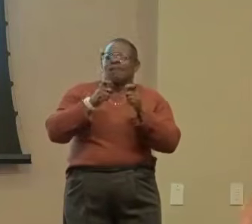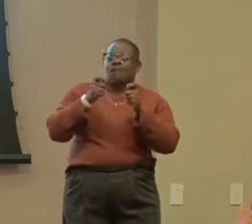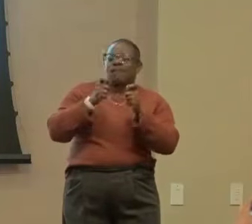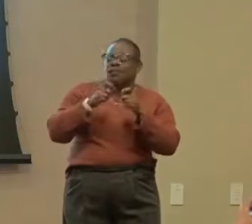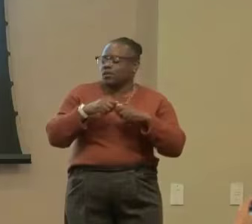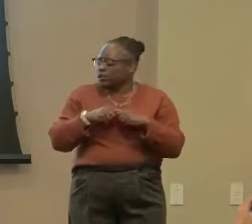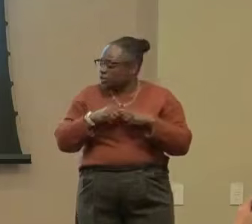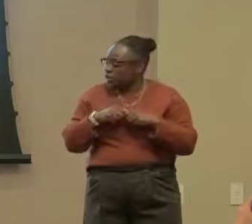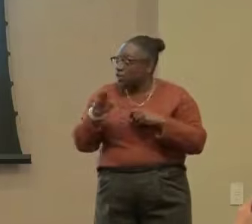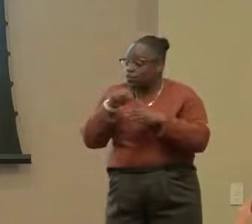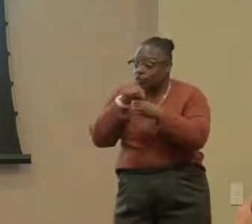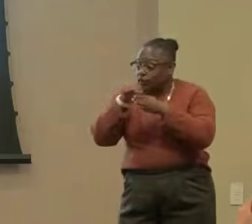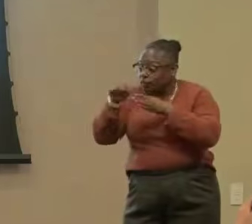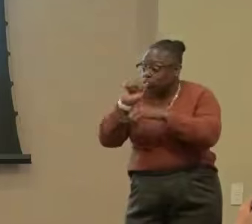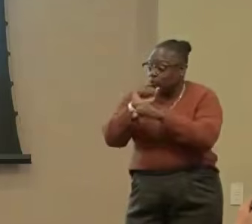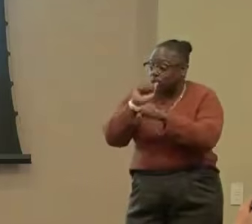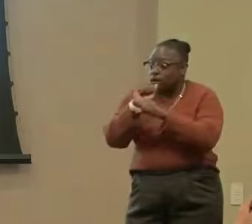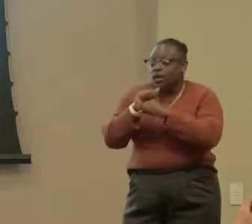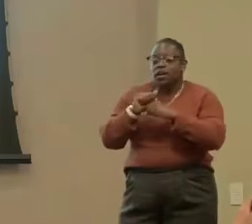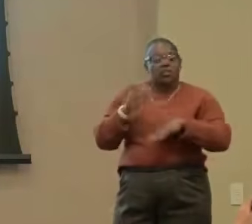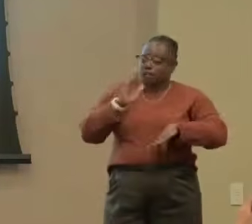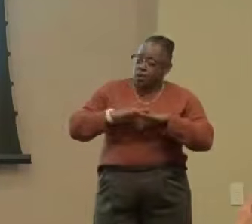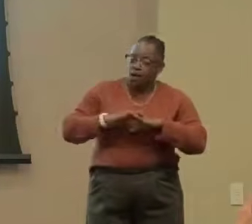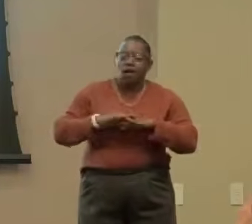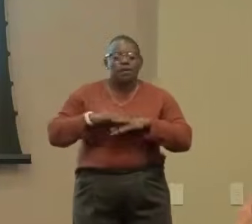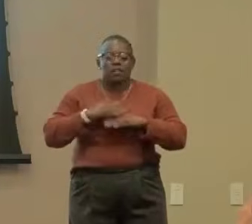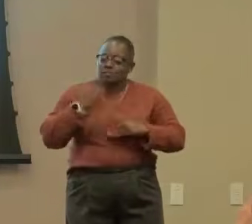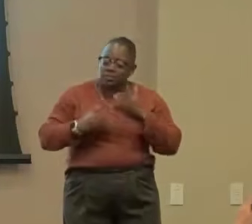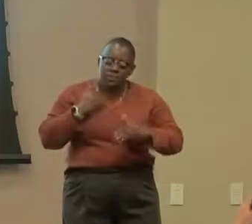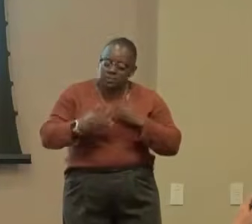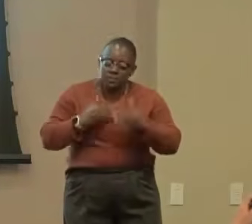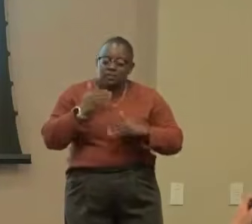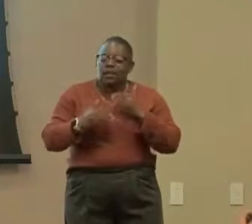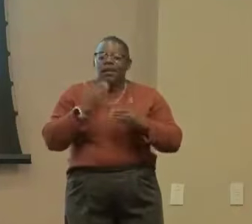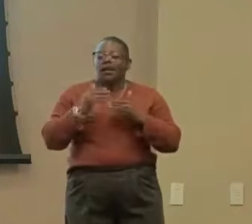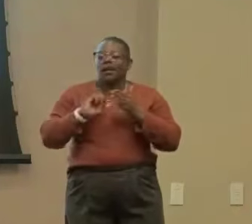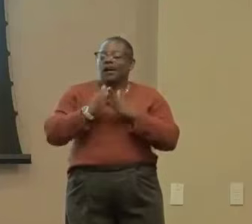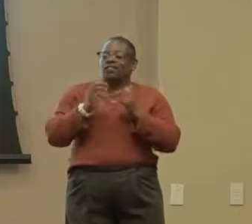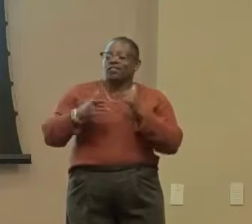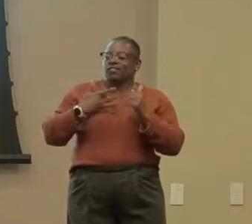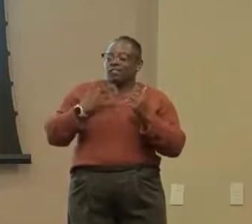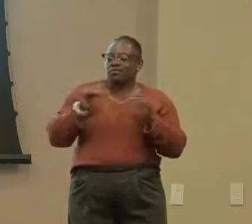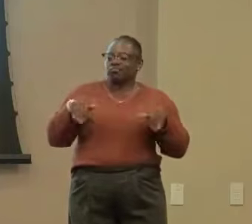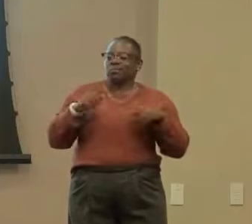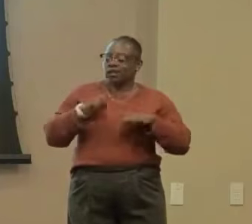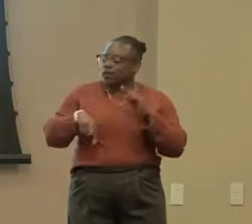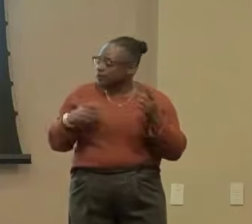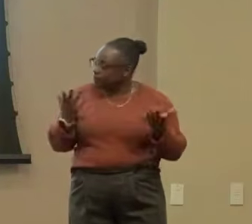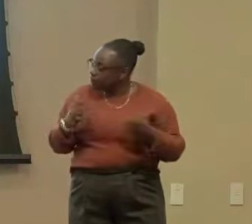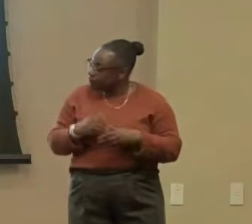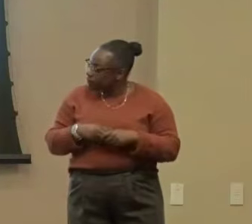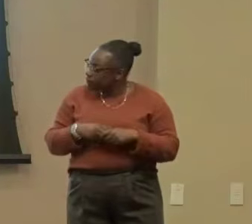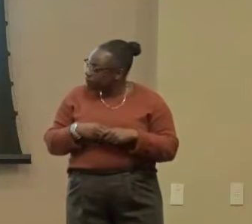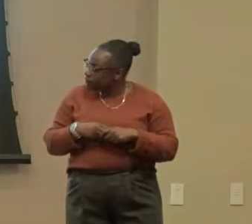Certainly in your field, you have to be on every day. How do you handle when you're not feeling that well? Yeah,